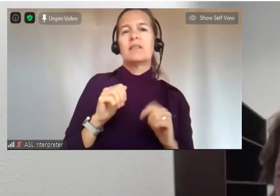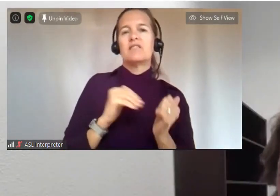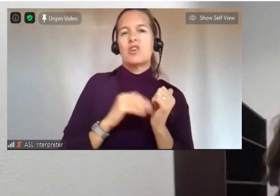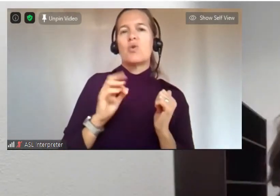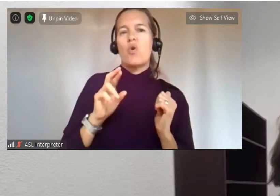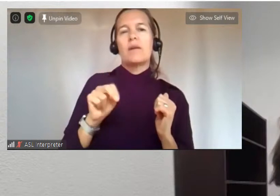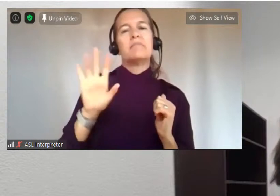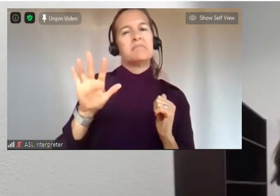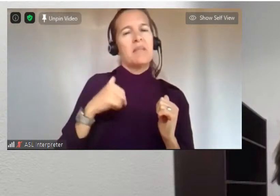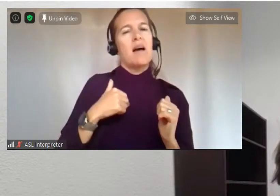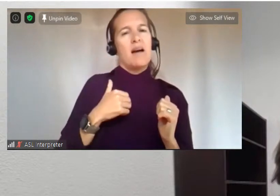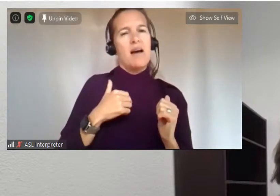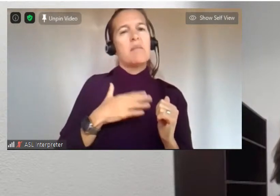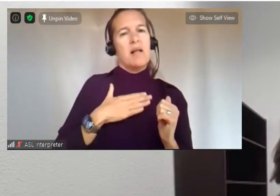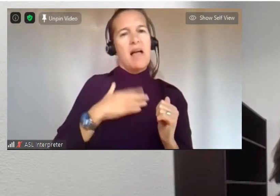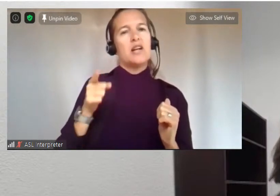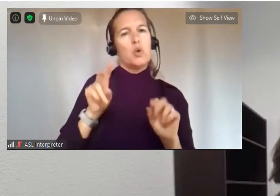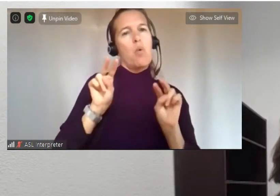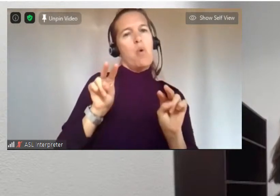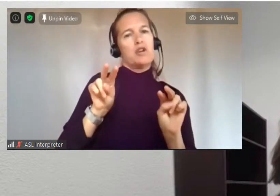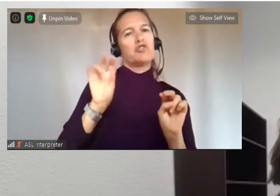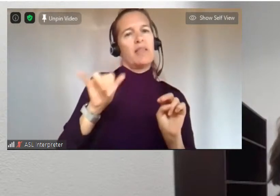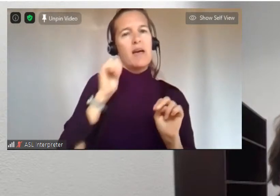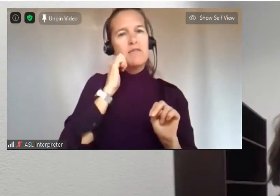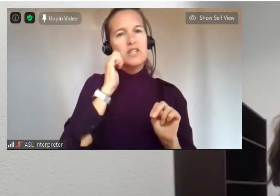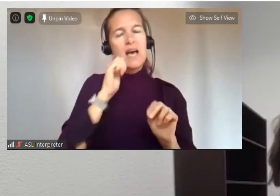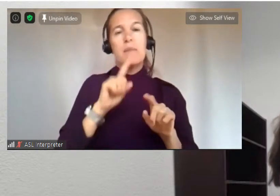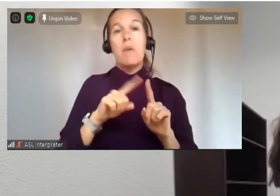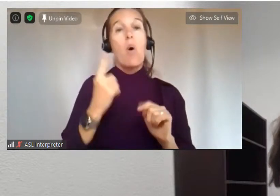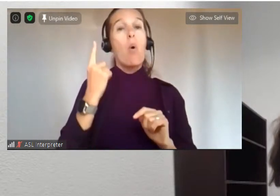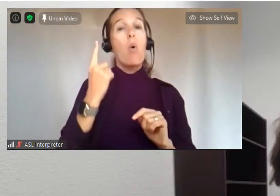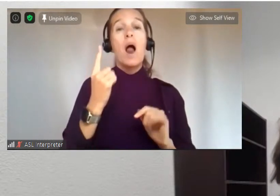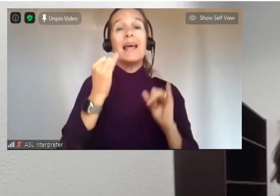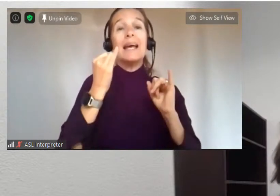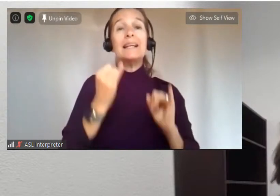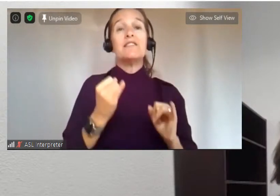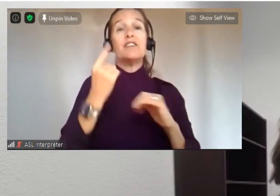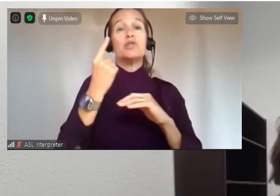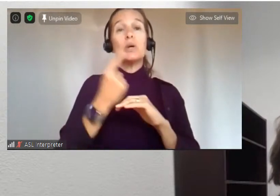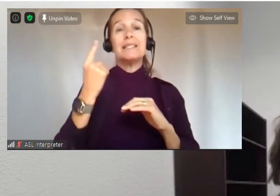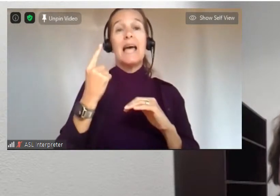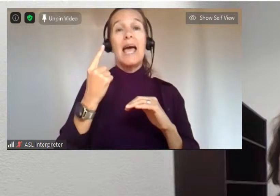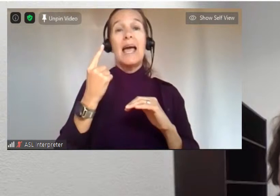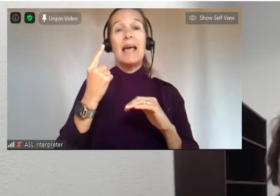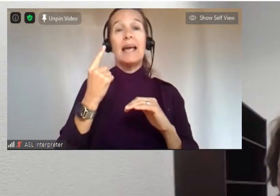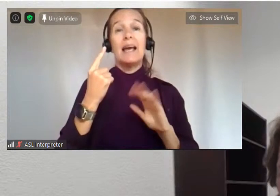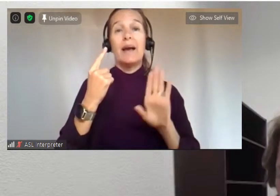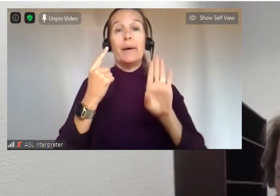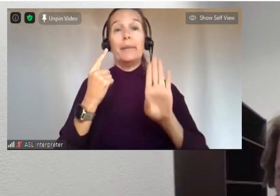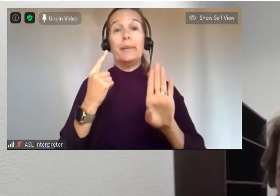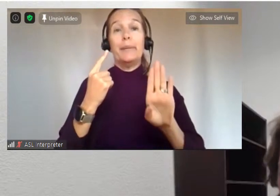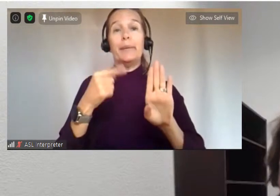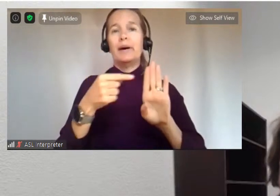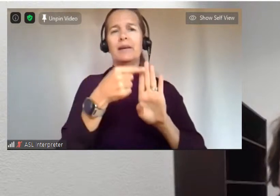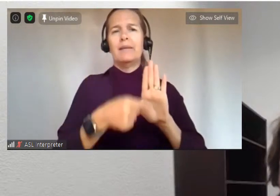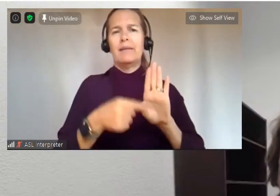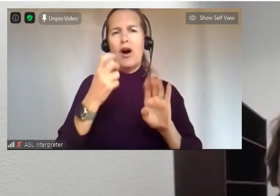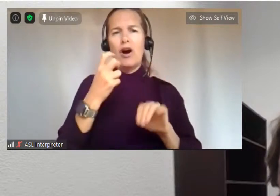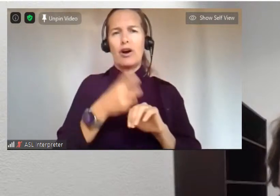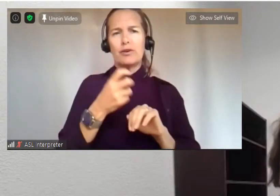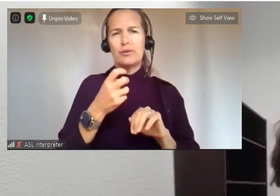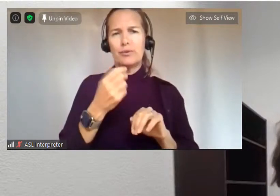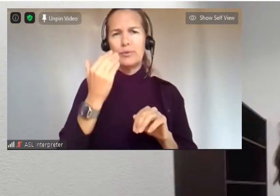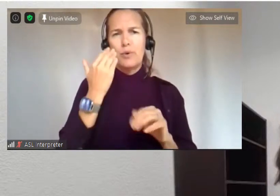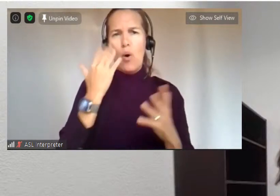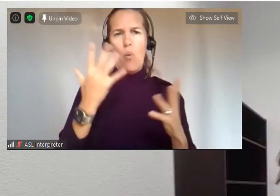on it. But an individual day or a couple of days here and there is very hard to judge, which is why we have these very